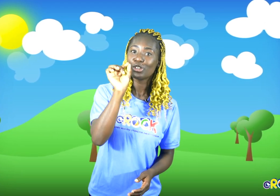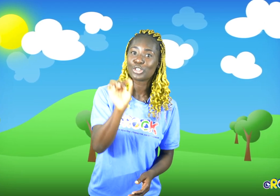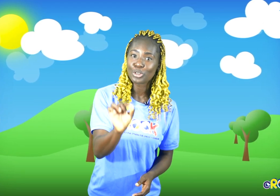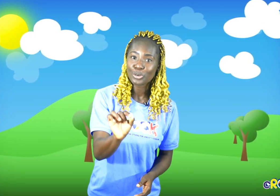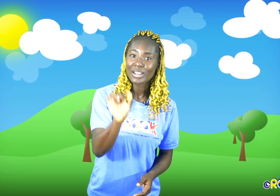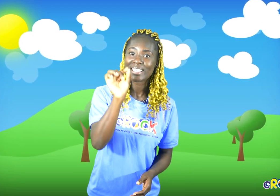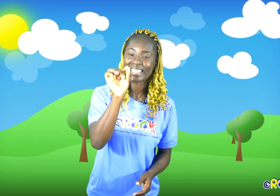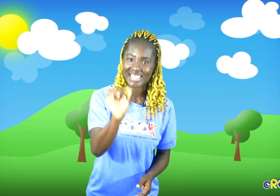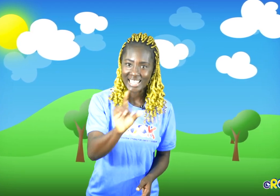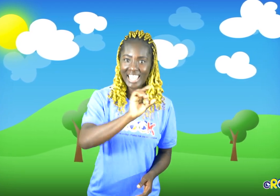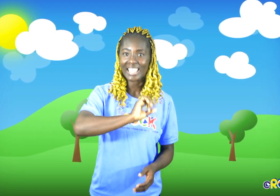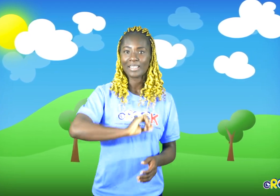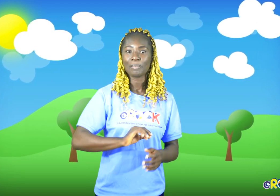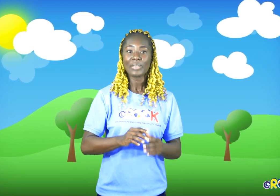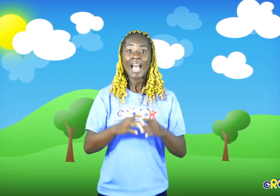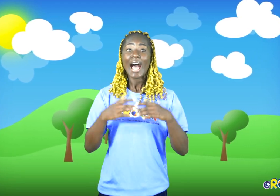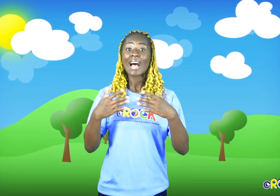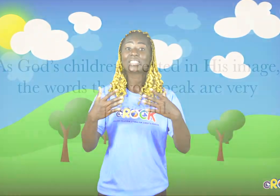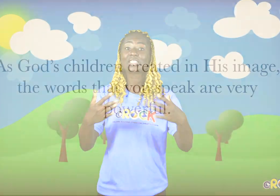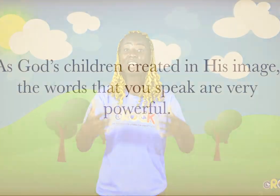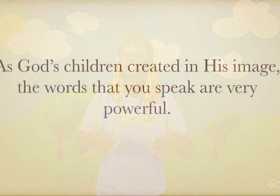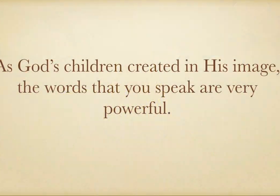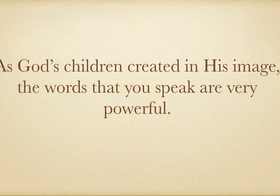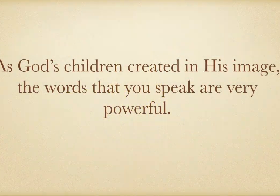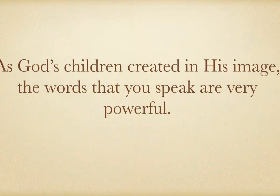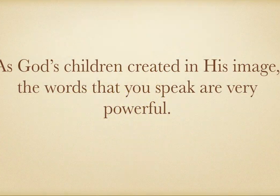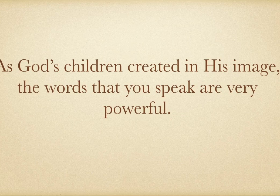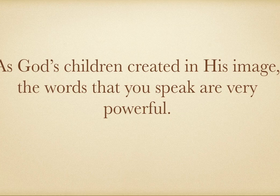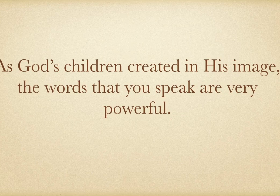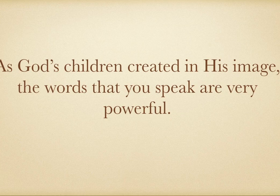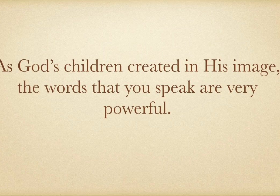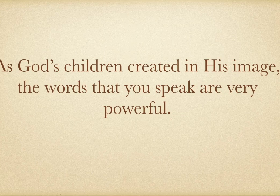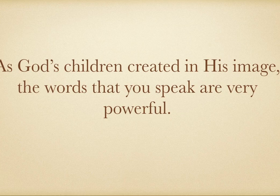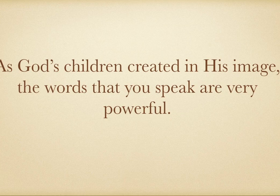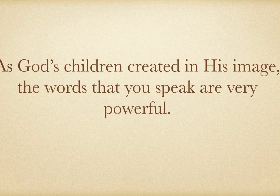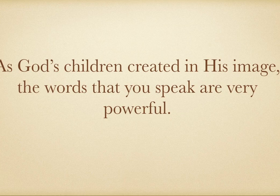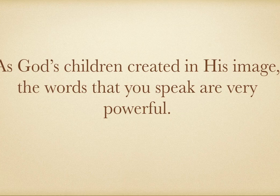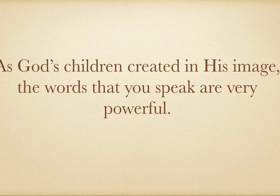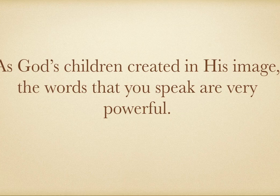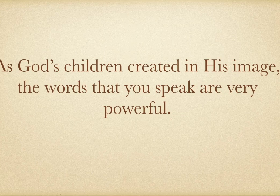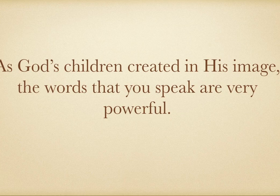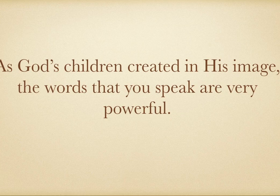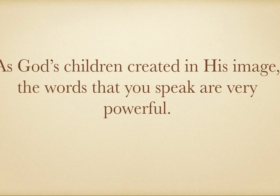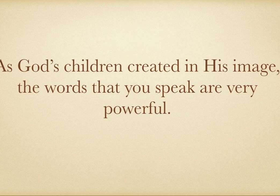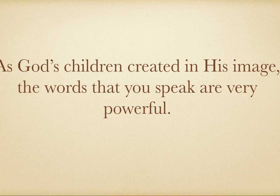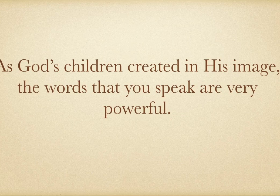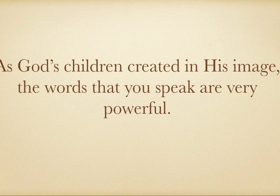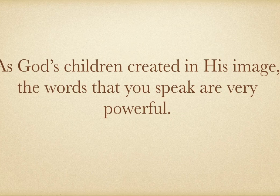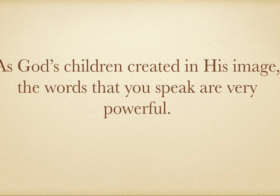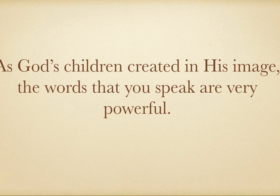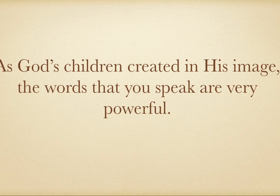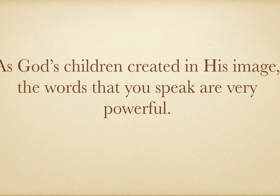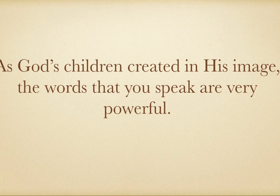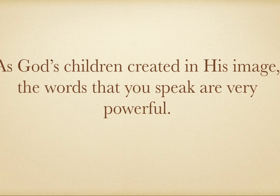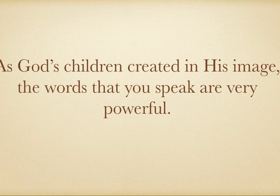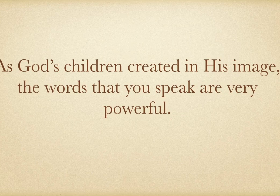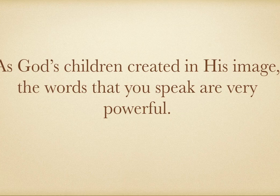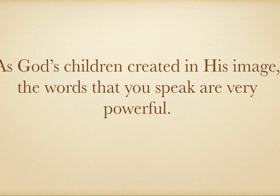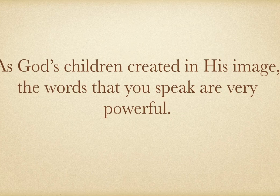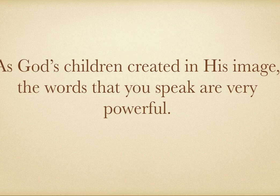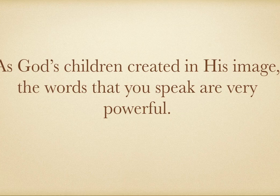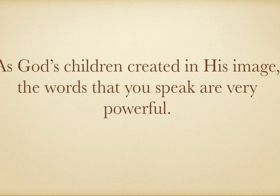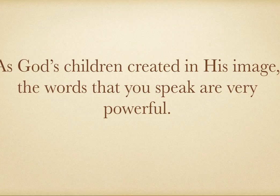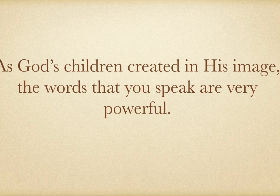what you say. As God's children, created in his image,